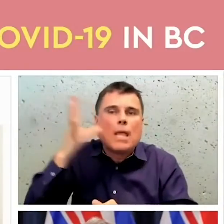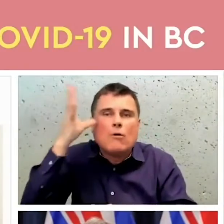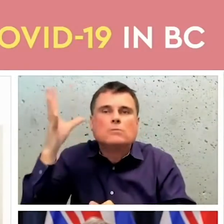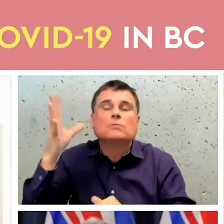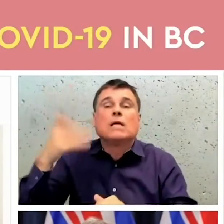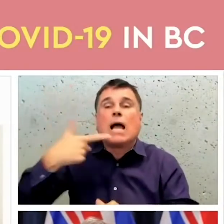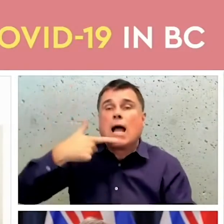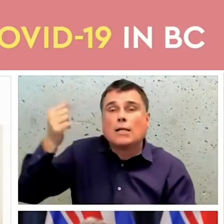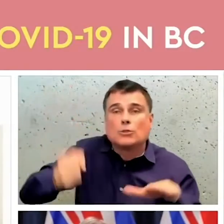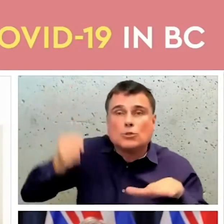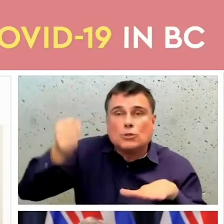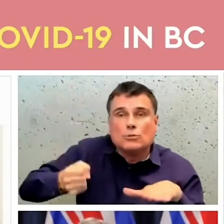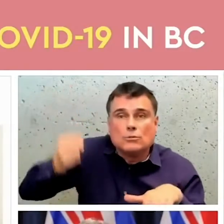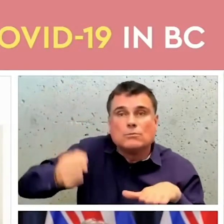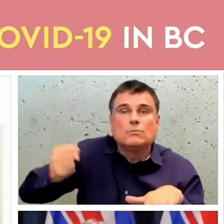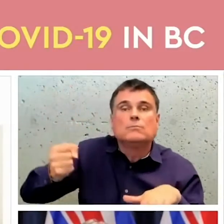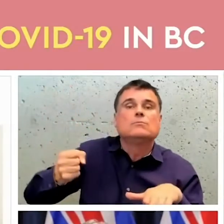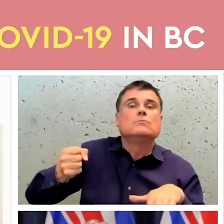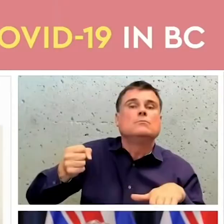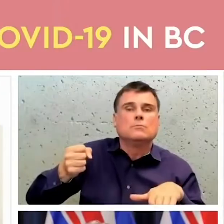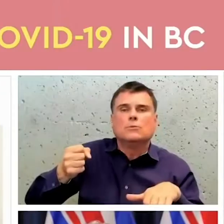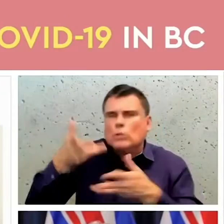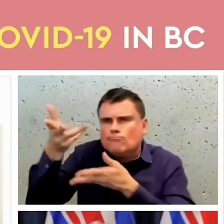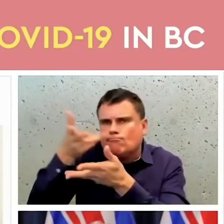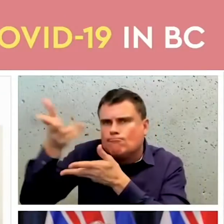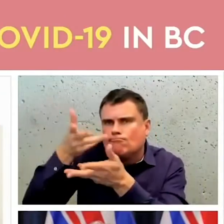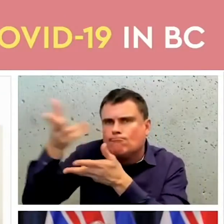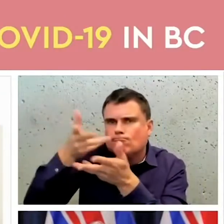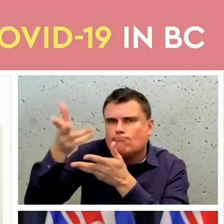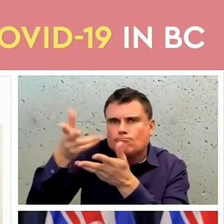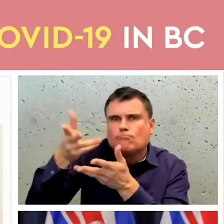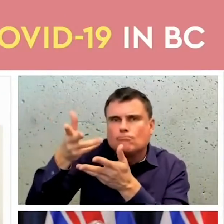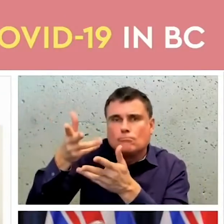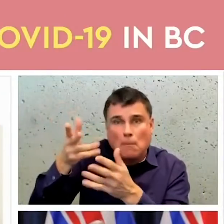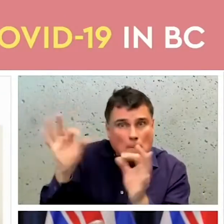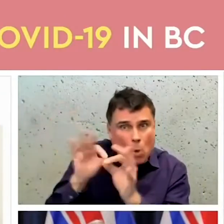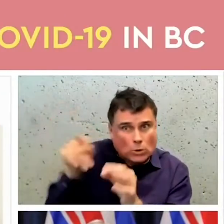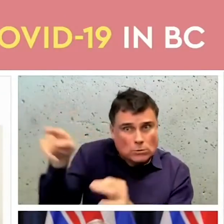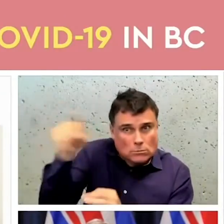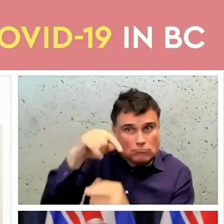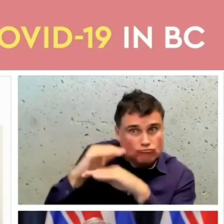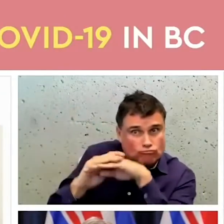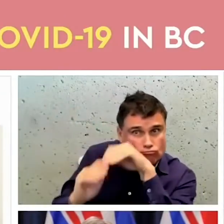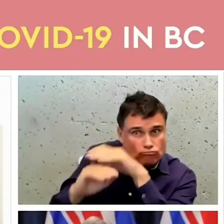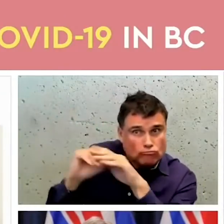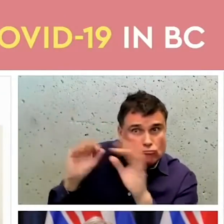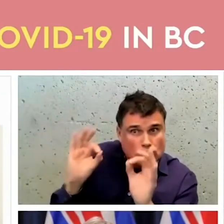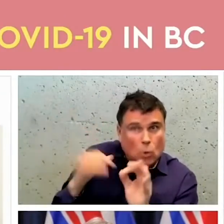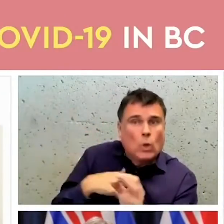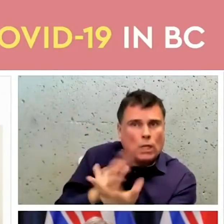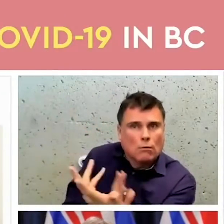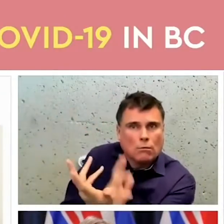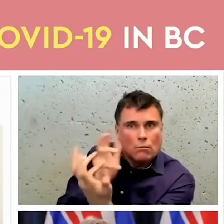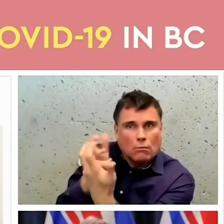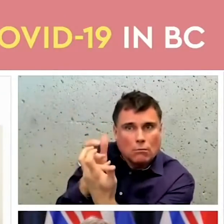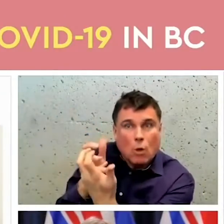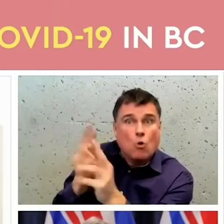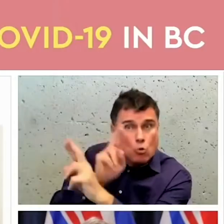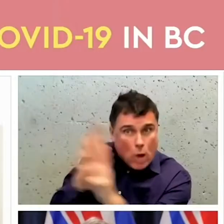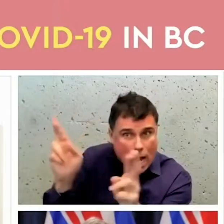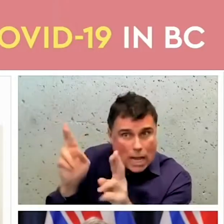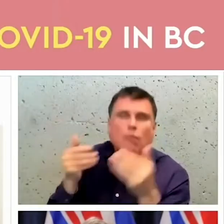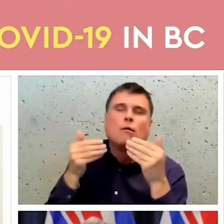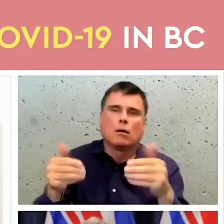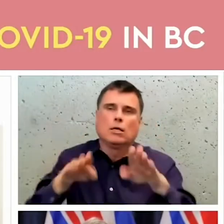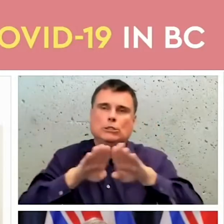they're comfortable with this pediatric vaccination program. We will often, at that same time